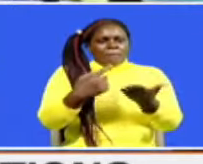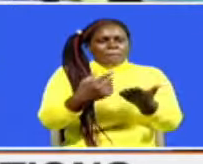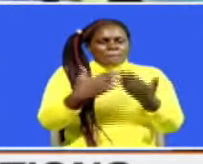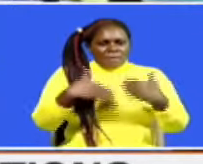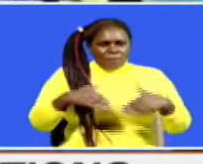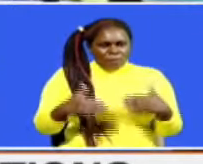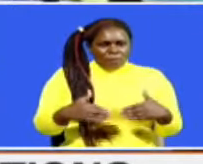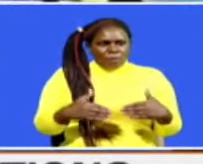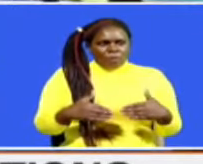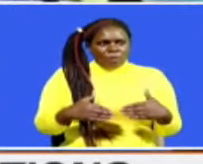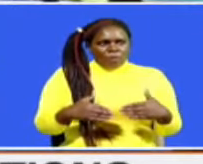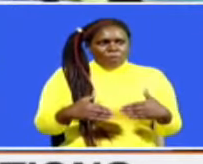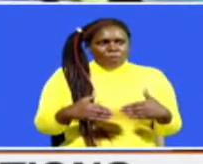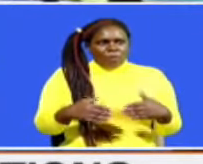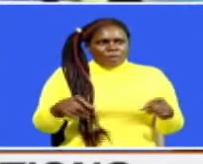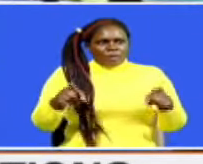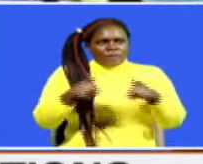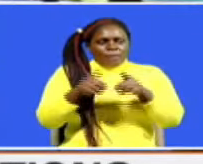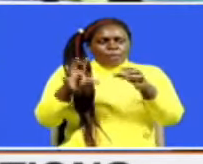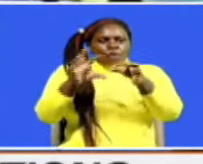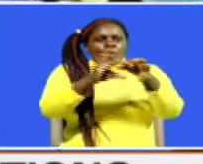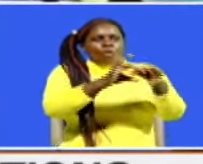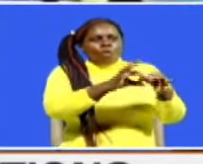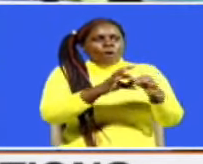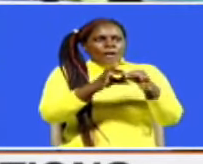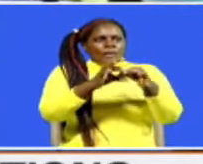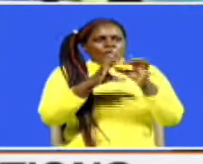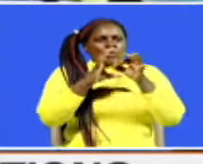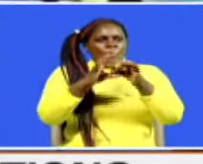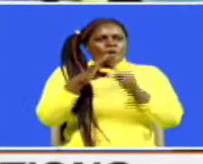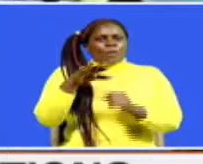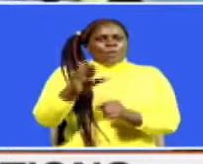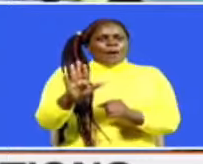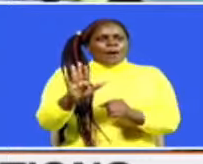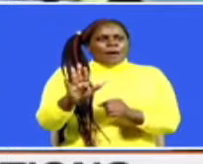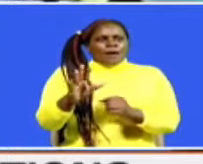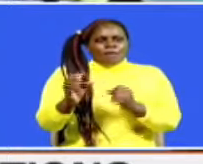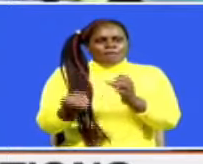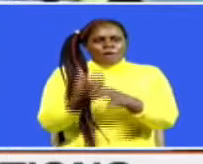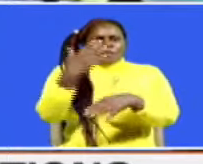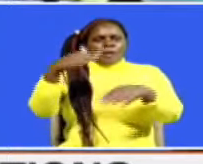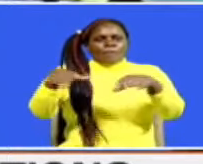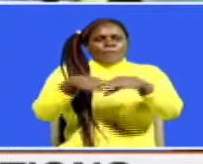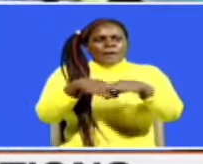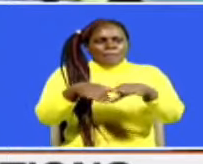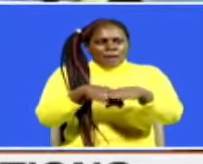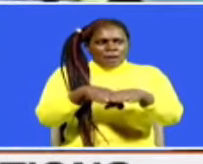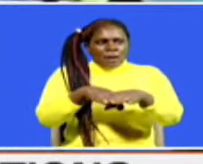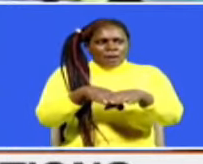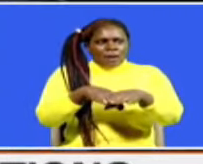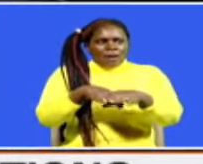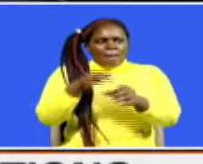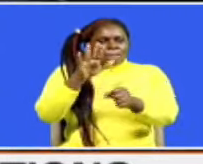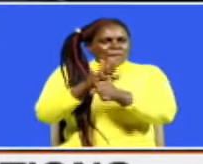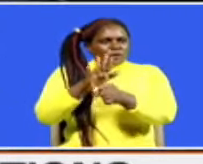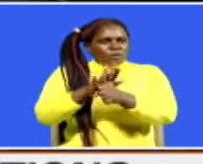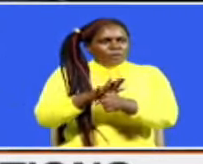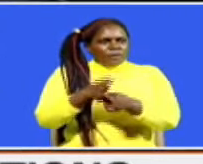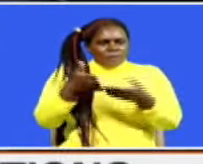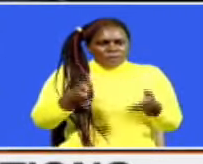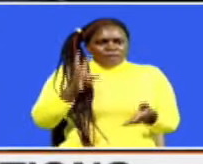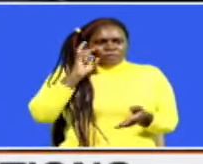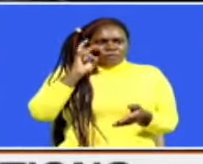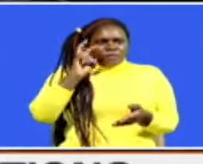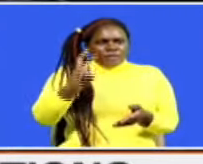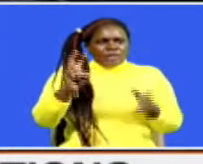and the party, the coalitions that you belong to as the founder member, to declare it the majority? We are looking at